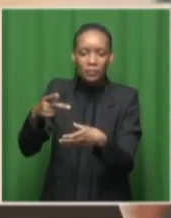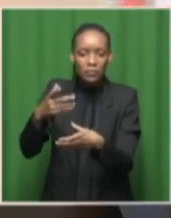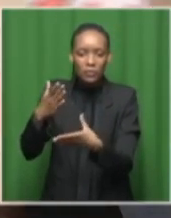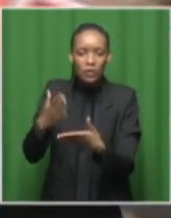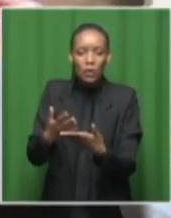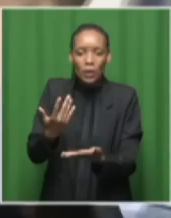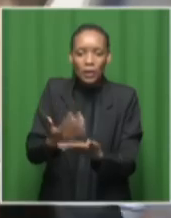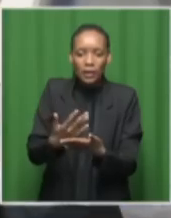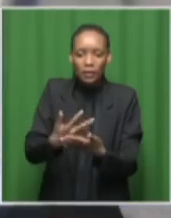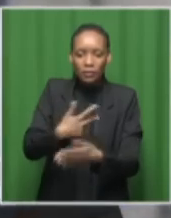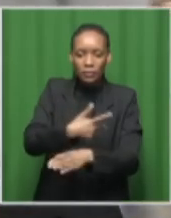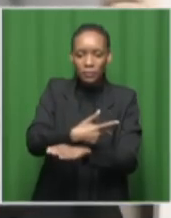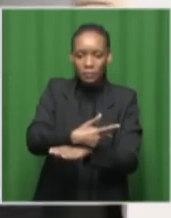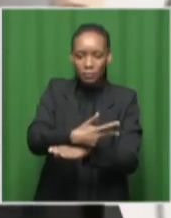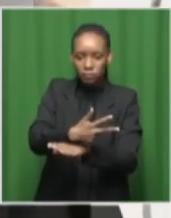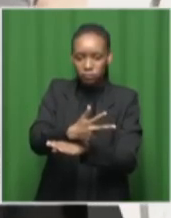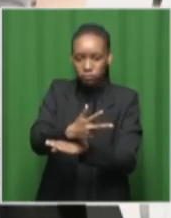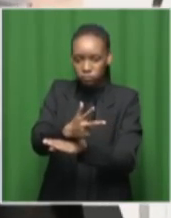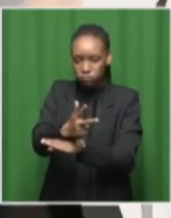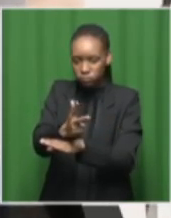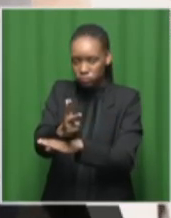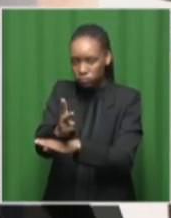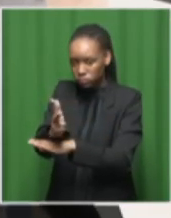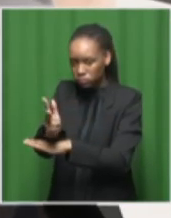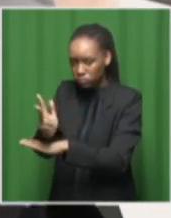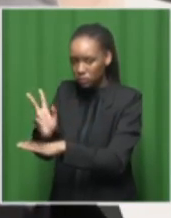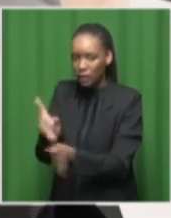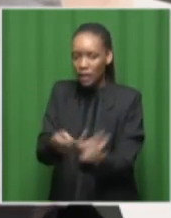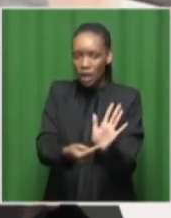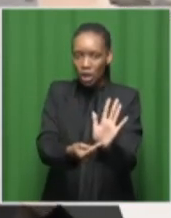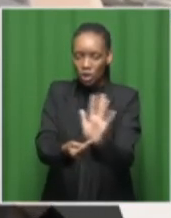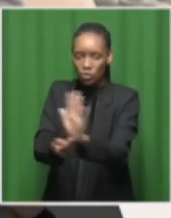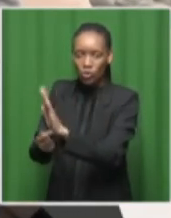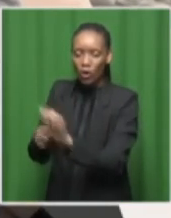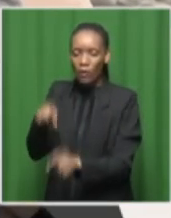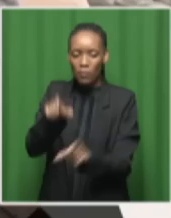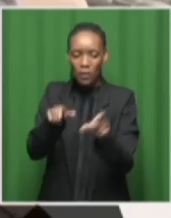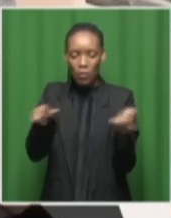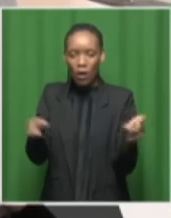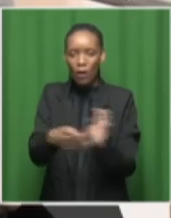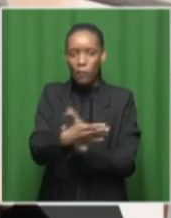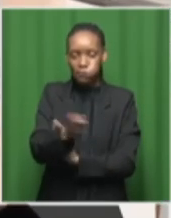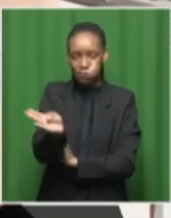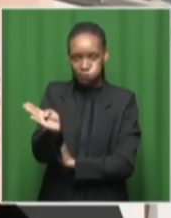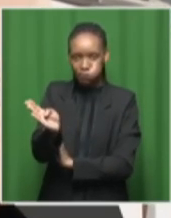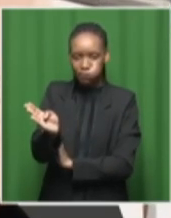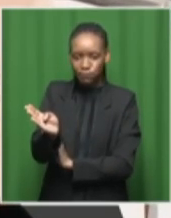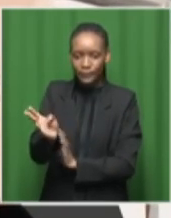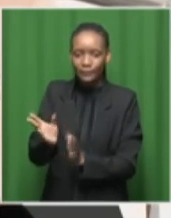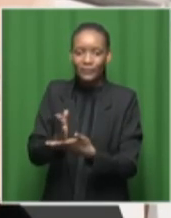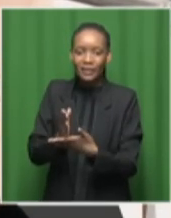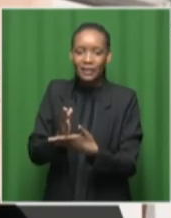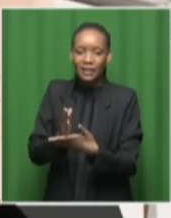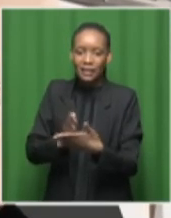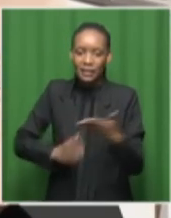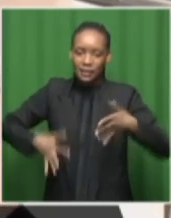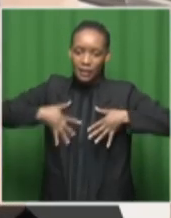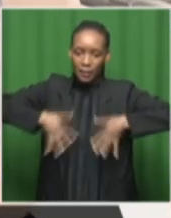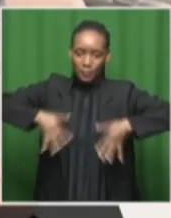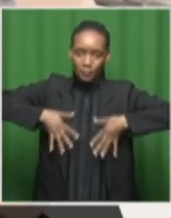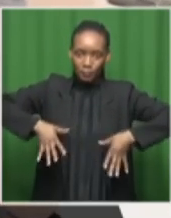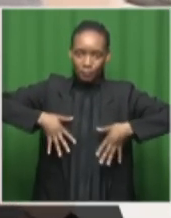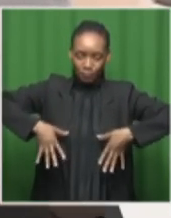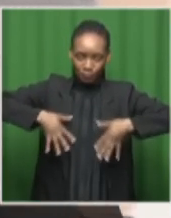show as well a number of people who are here to pay their last respects, some of them wearing party